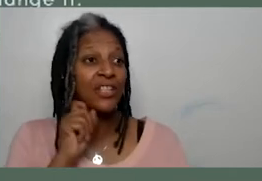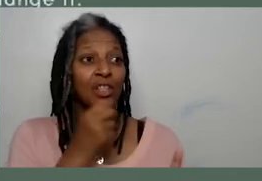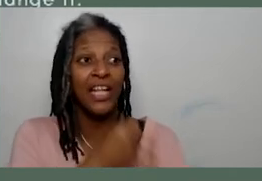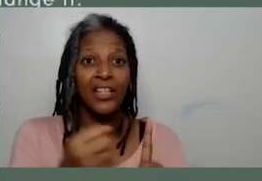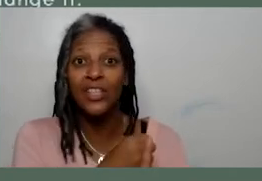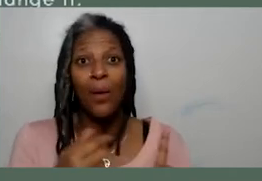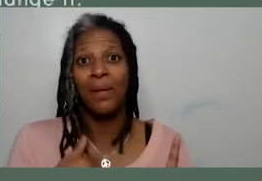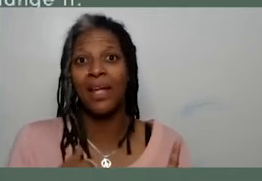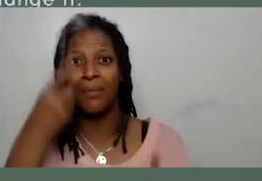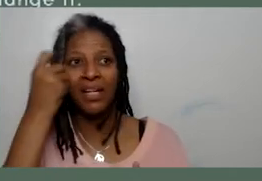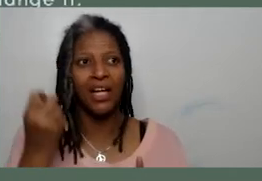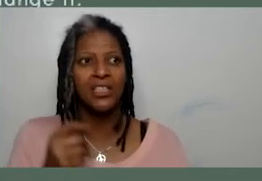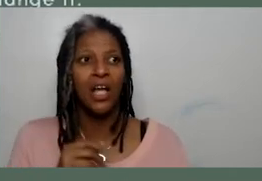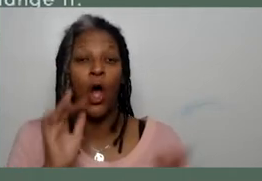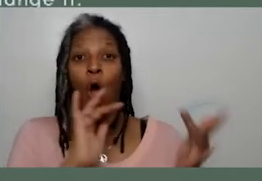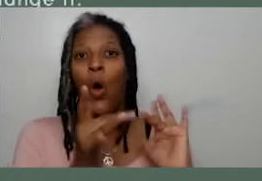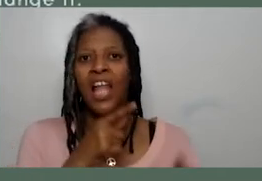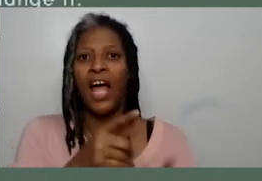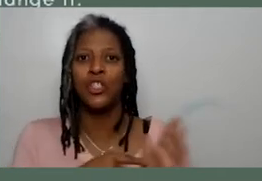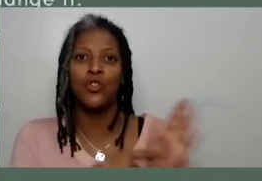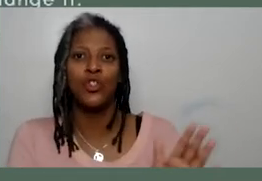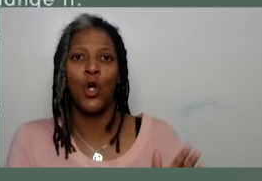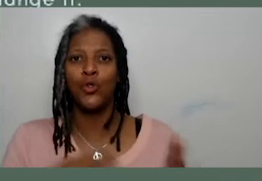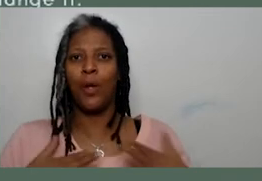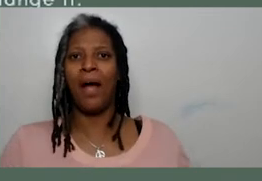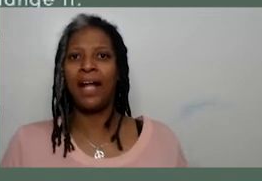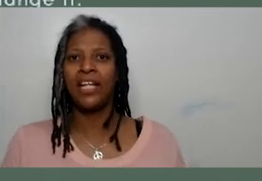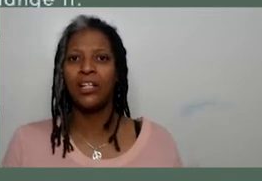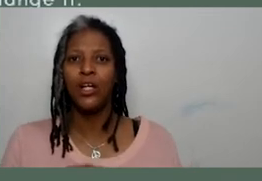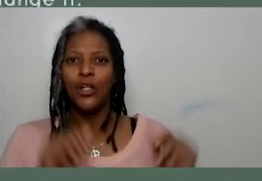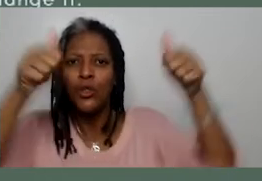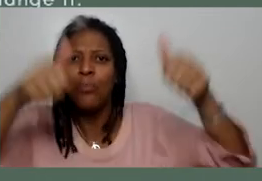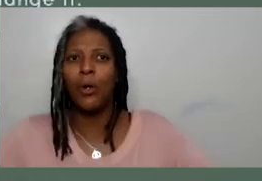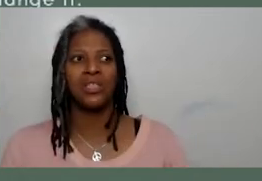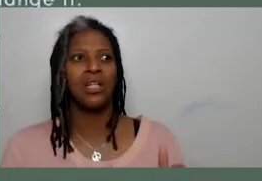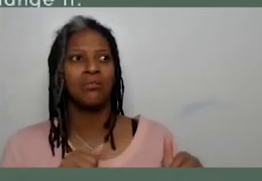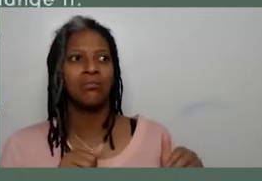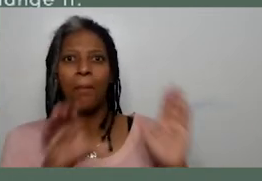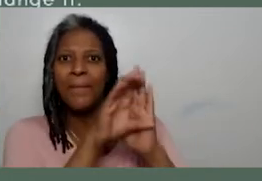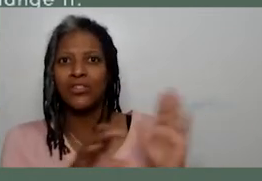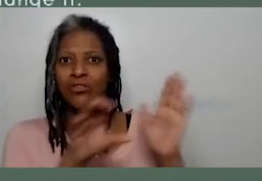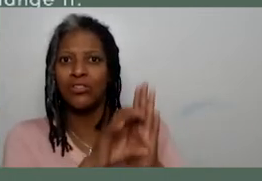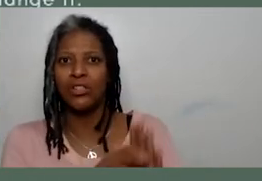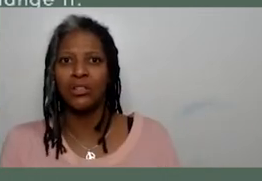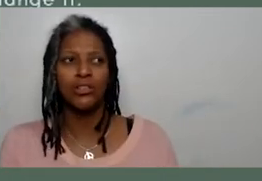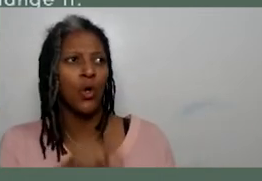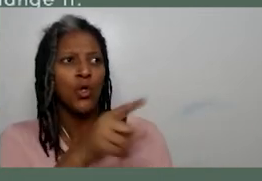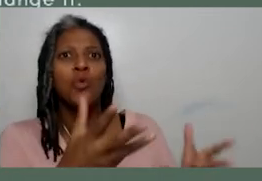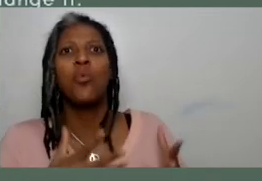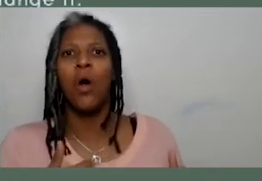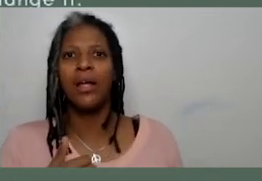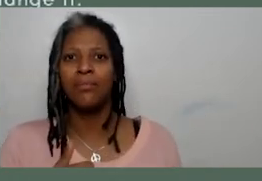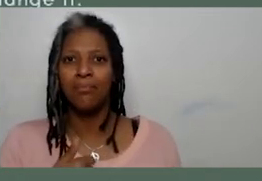took that sexy pic online. And so like you're asking for me to harm you. It's very hard to figure